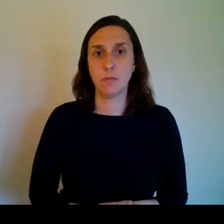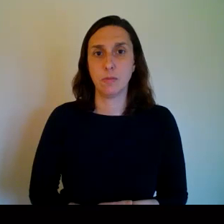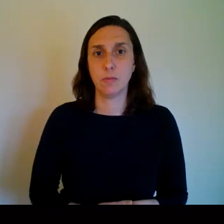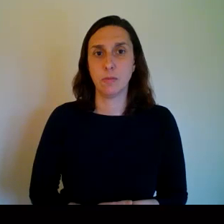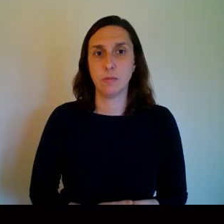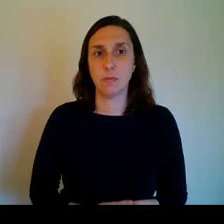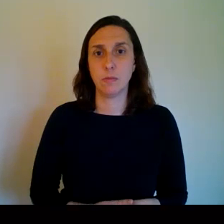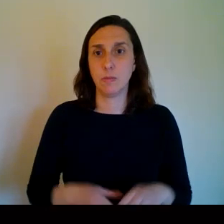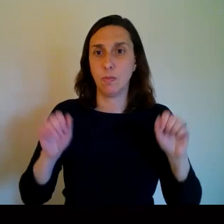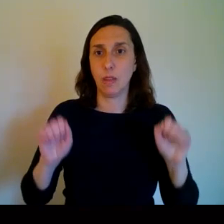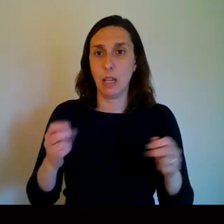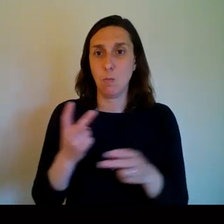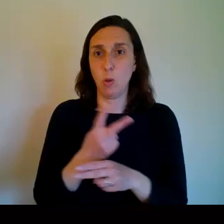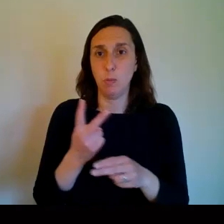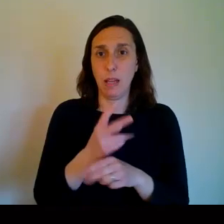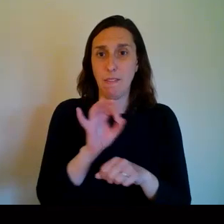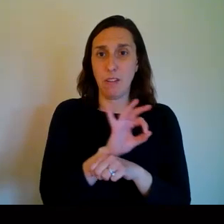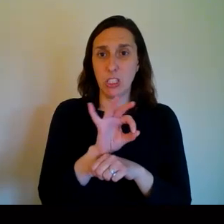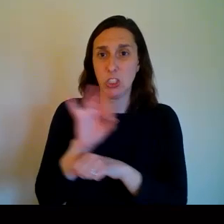We can multiply functions together.